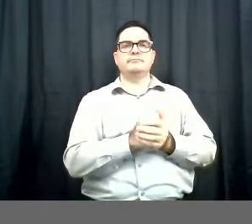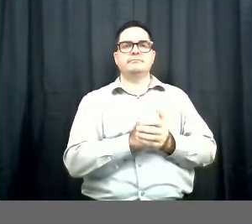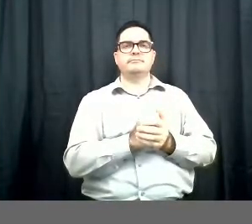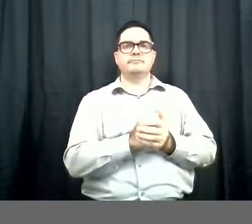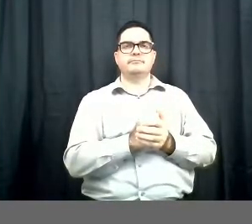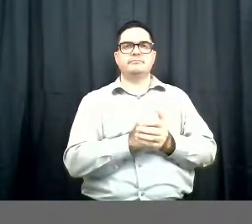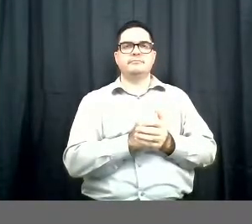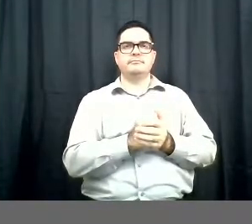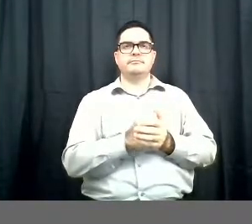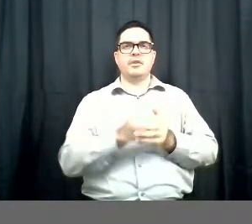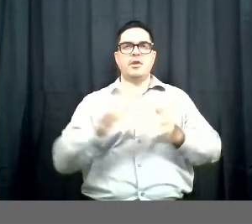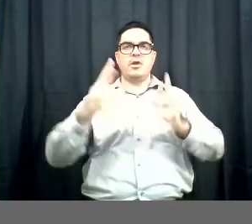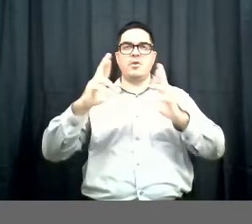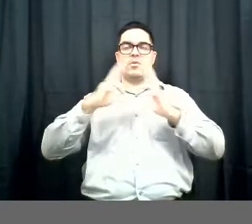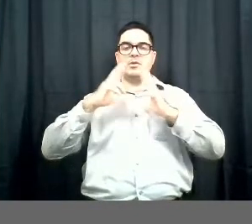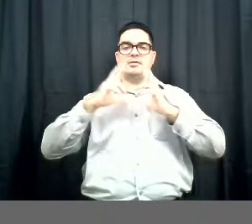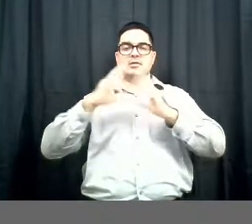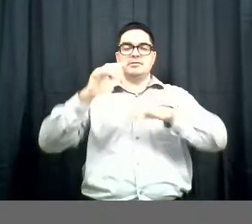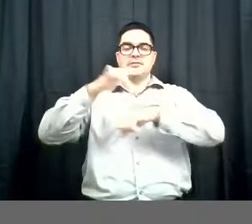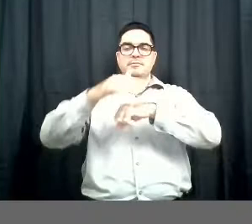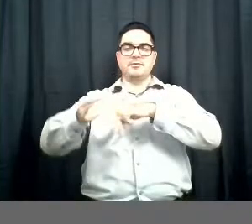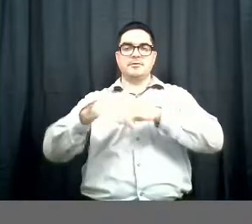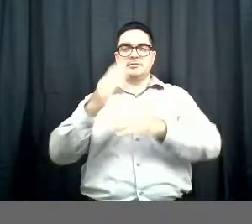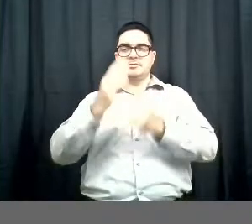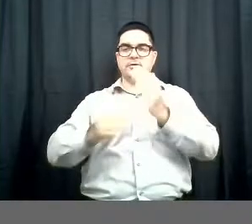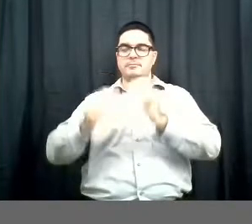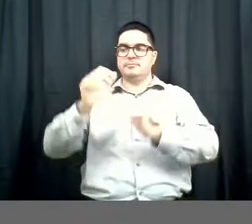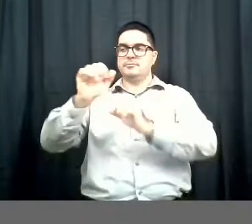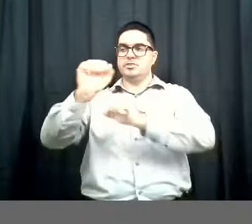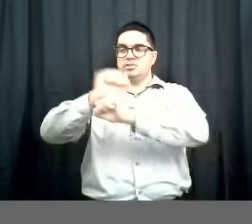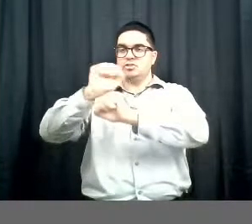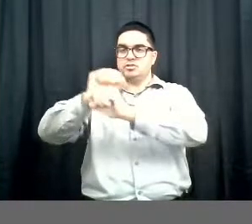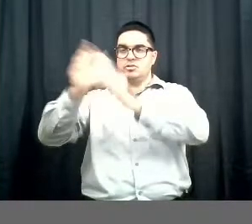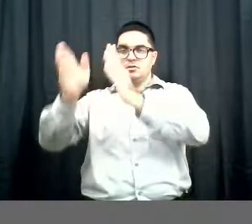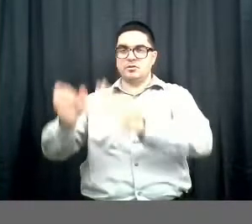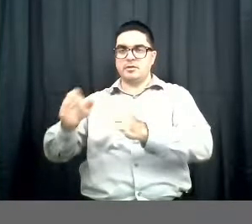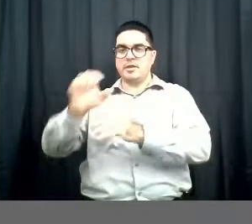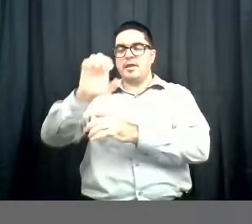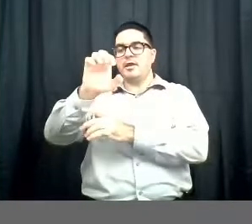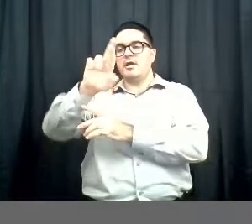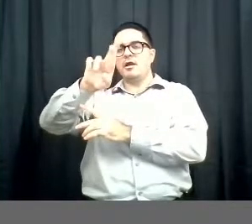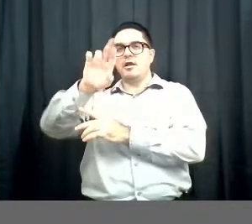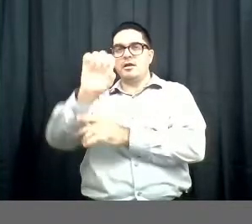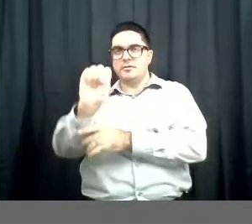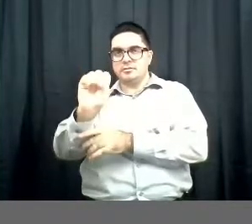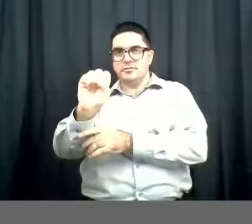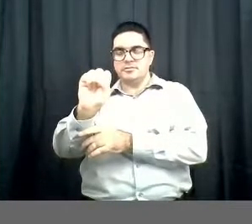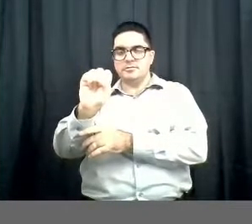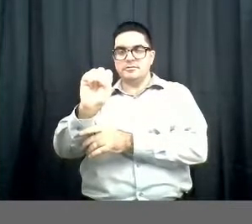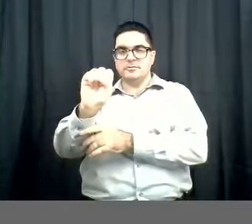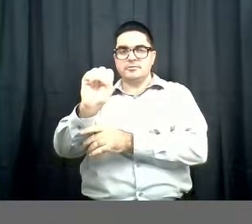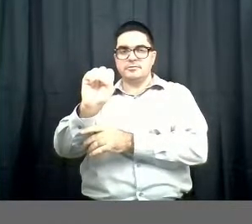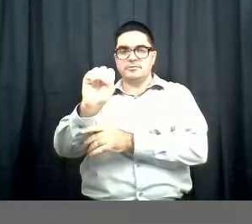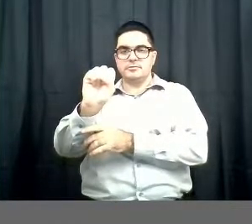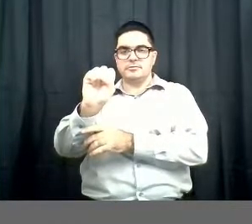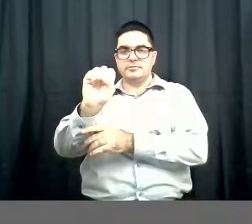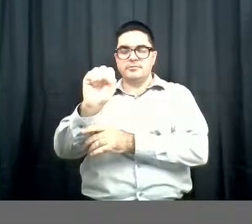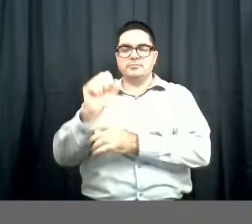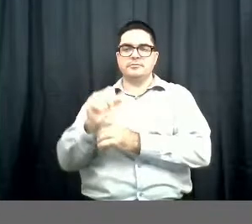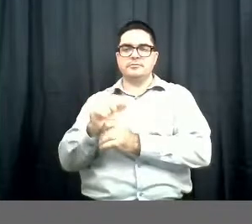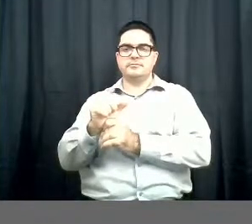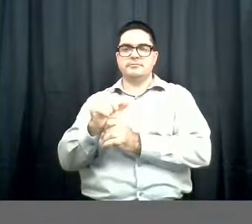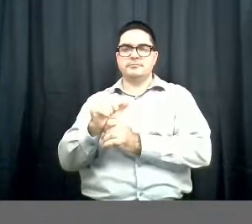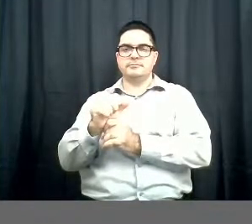for certain employees of ERS, all ERS or Employee Retirement Service employers. And it means that